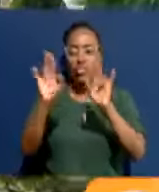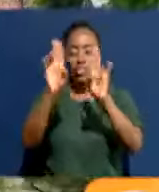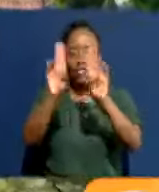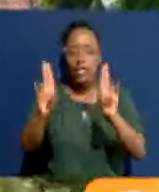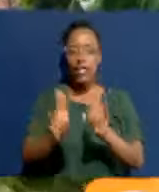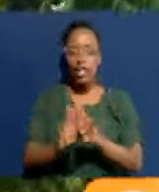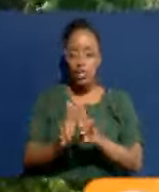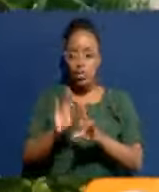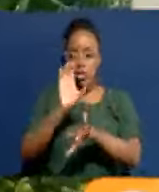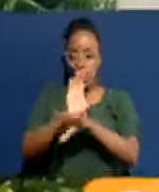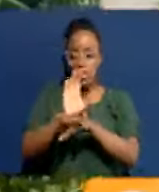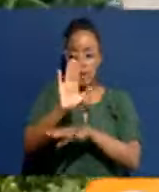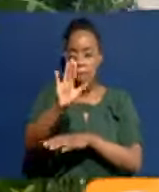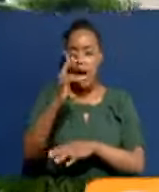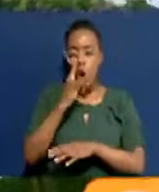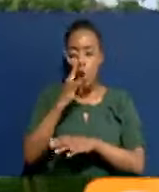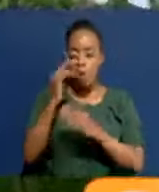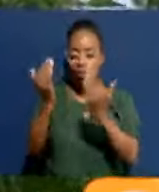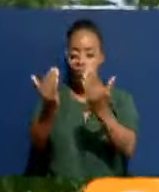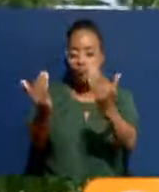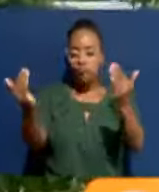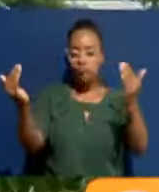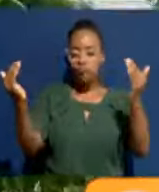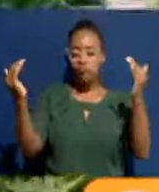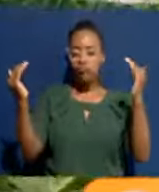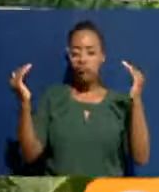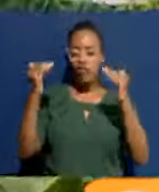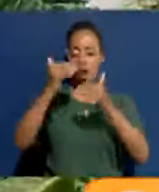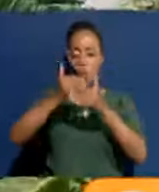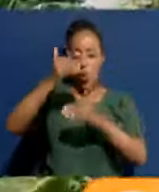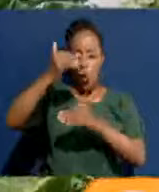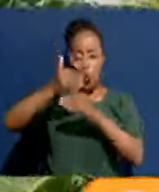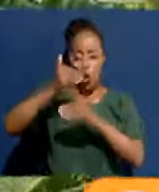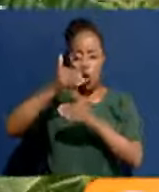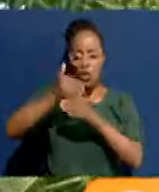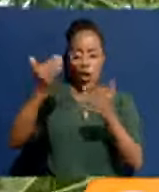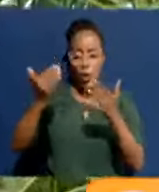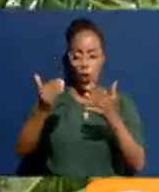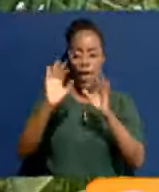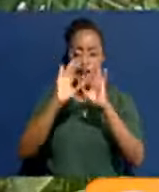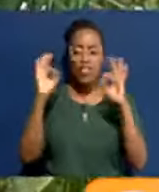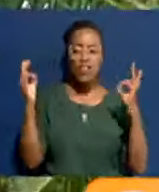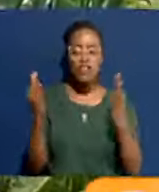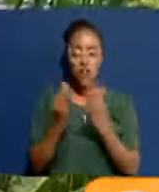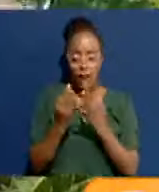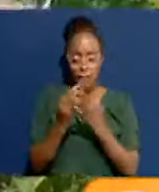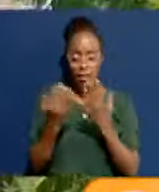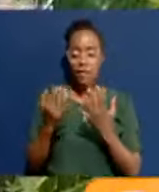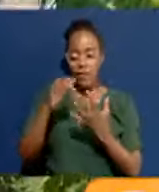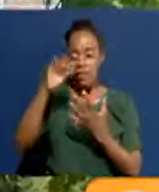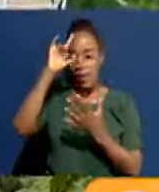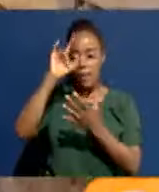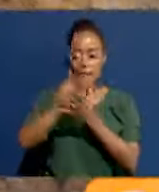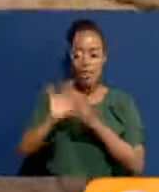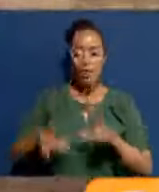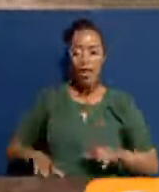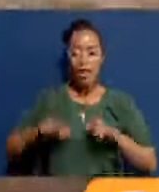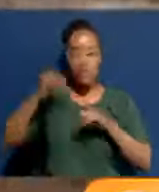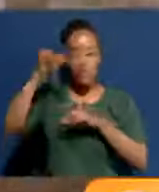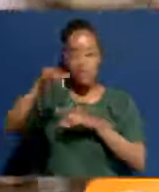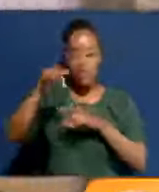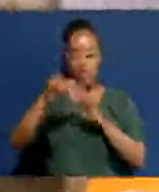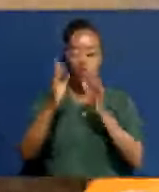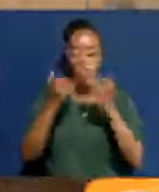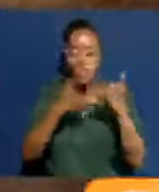within this compound, surrounded by a concrete wall. This is also where his family is believed to be residing. We